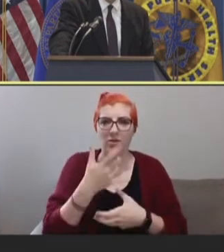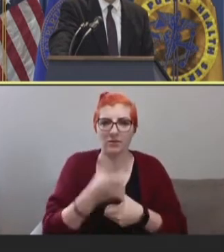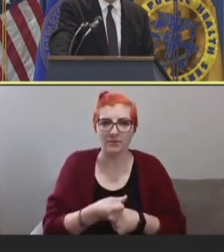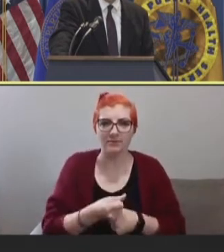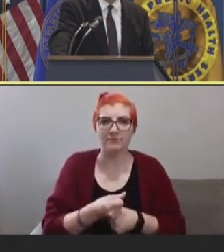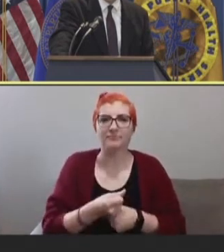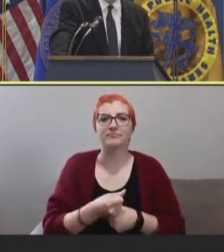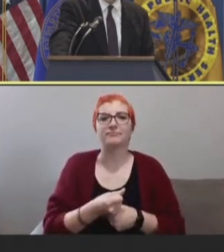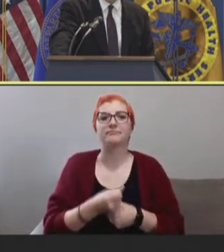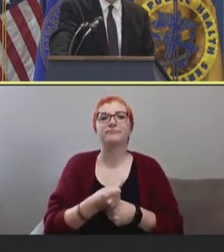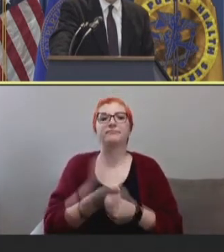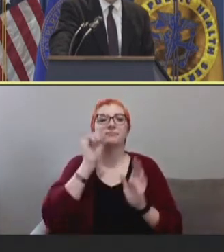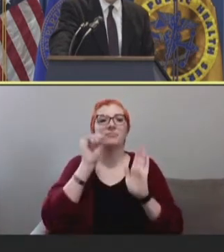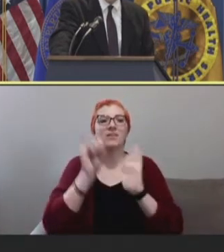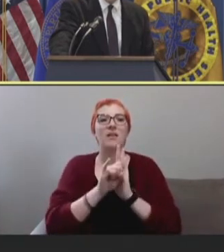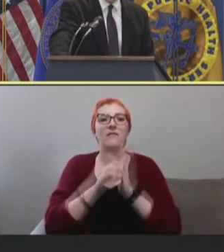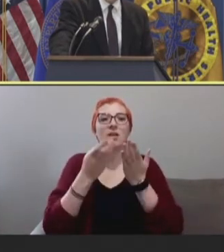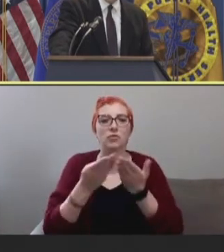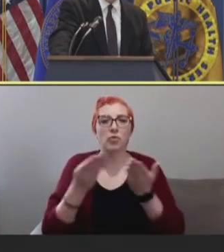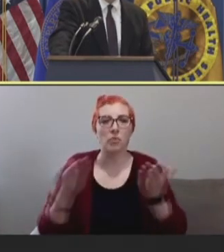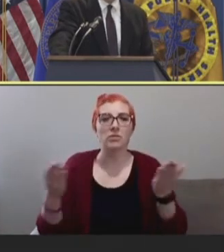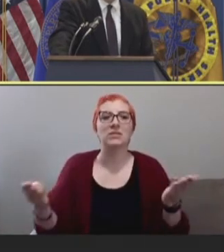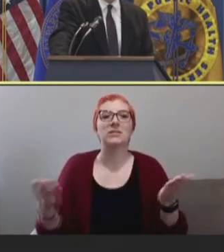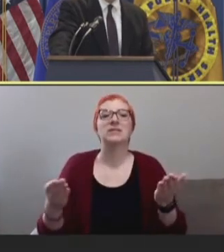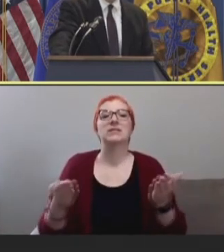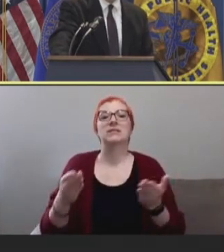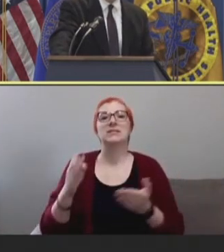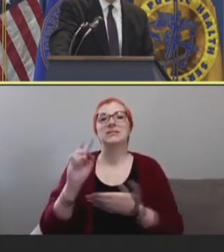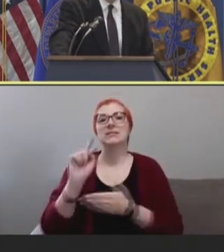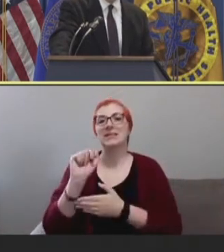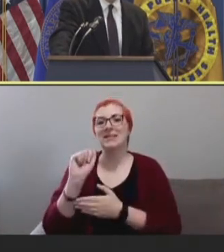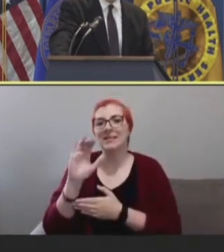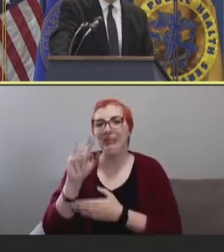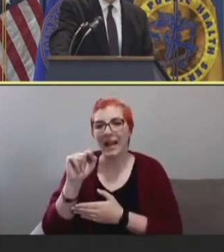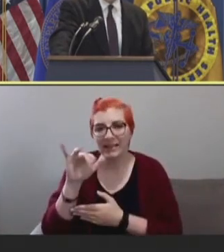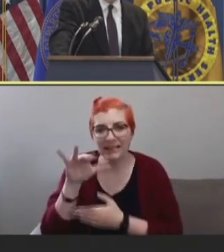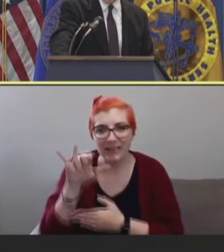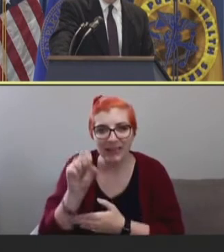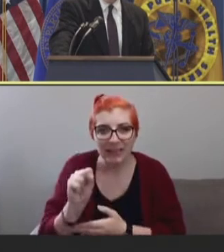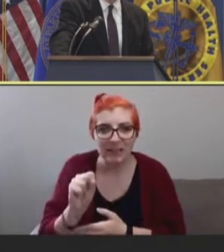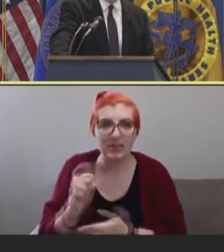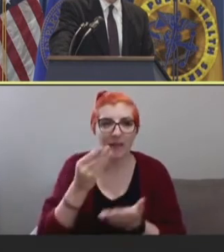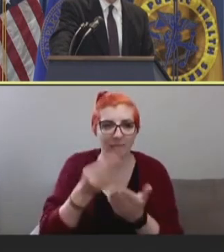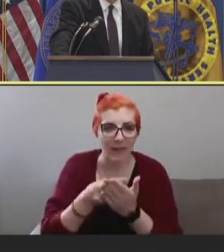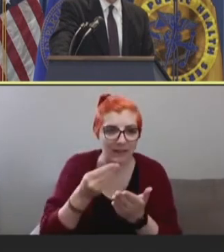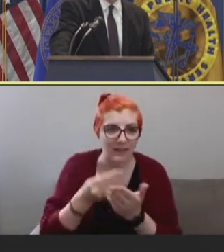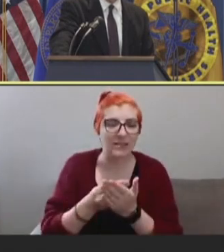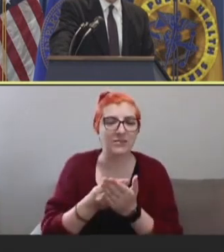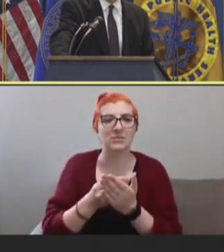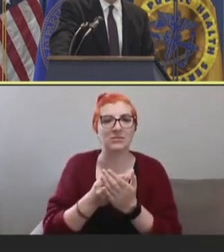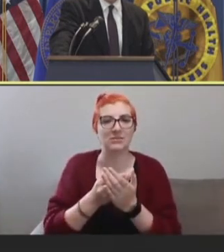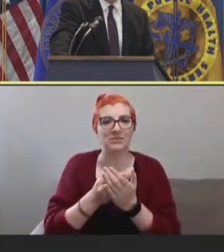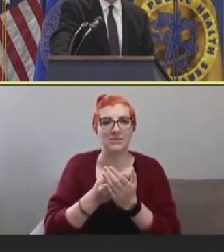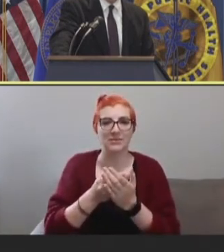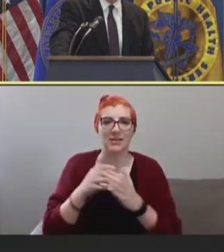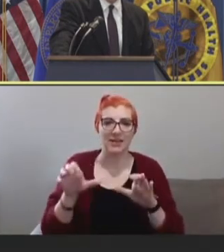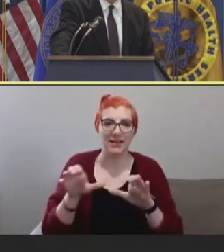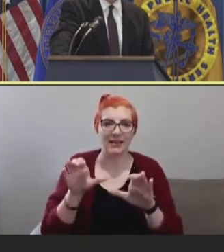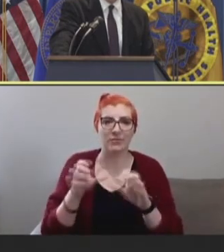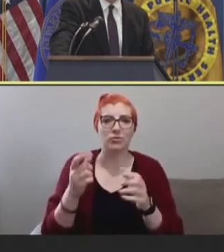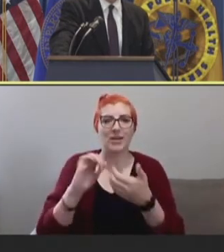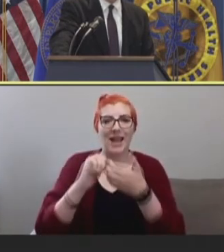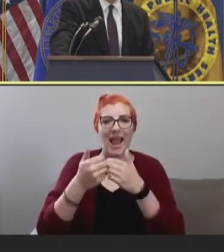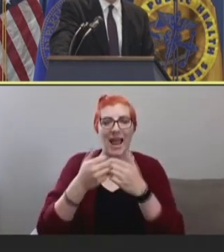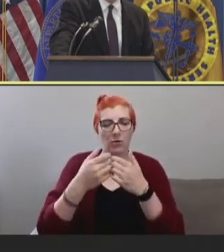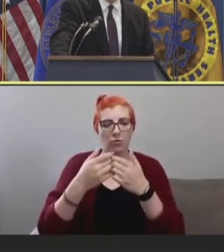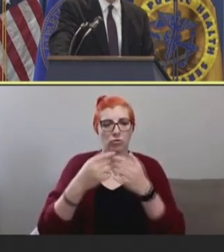tactics, finances, and actors, and figure out ways to combat dangerous and inaccurate information